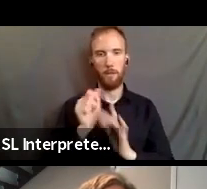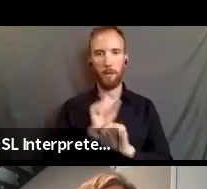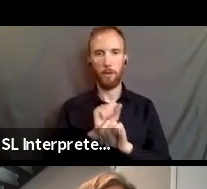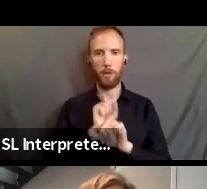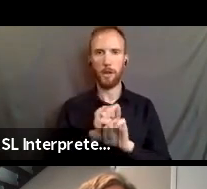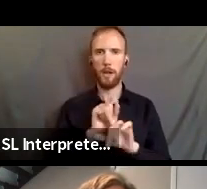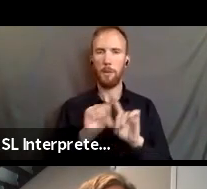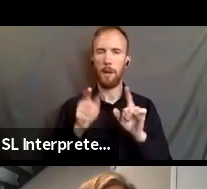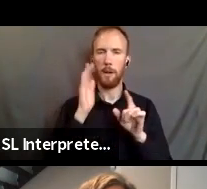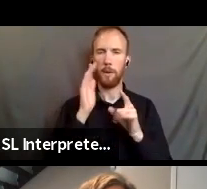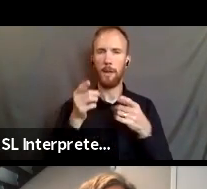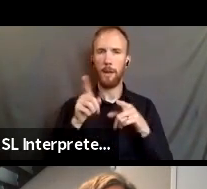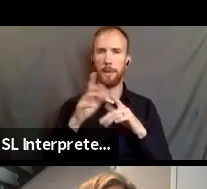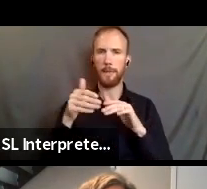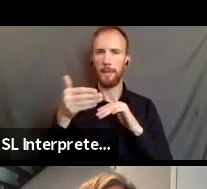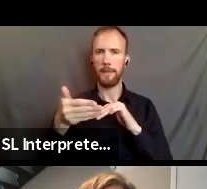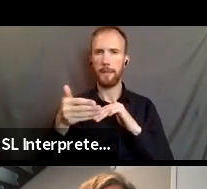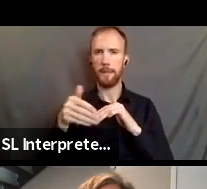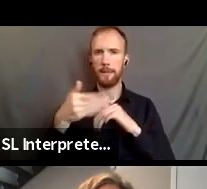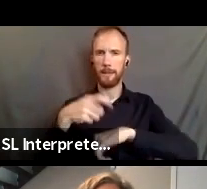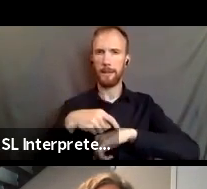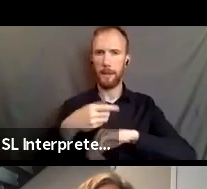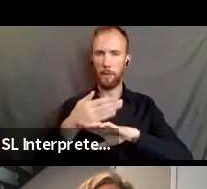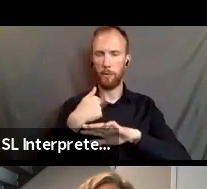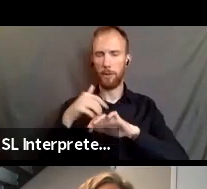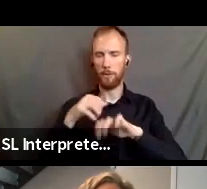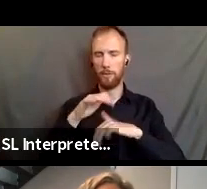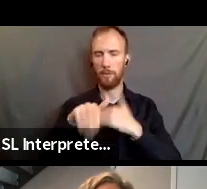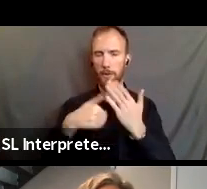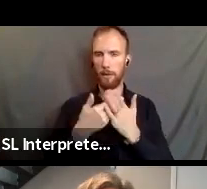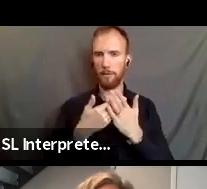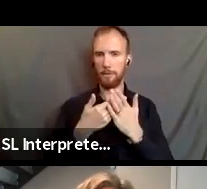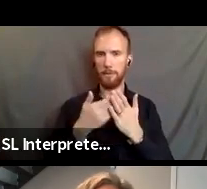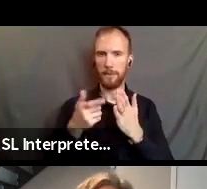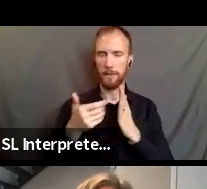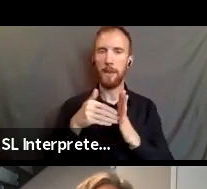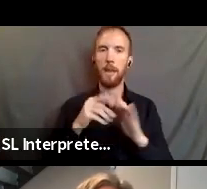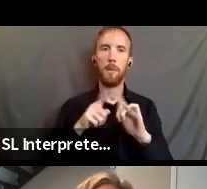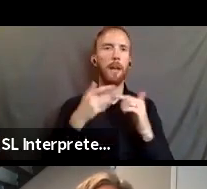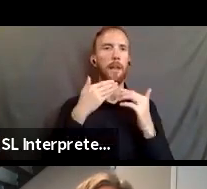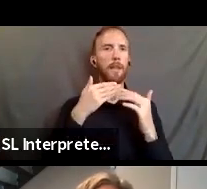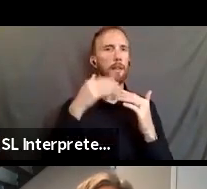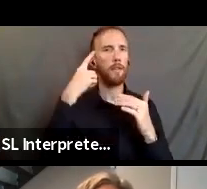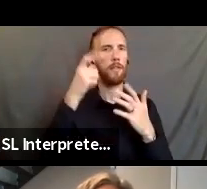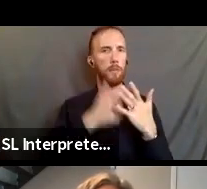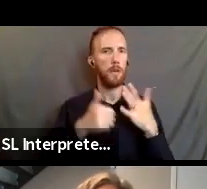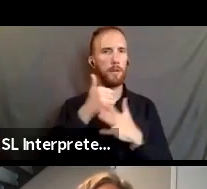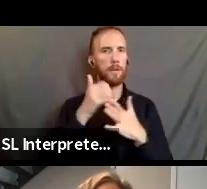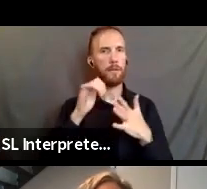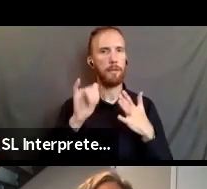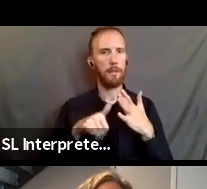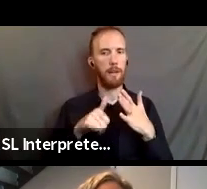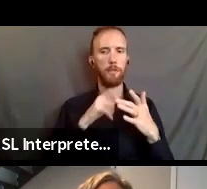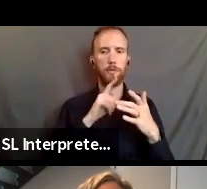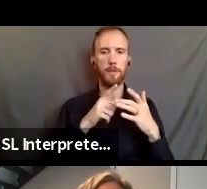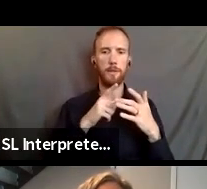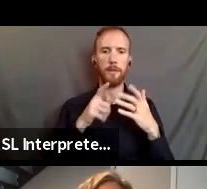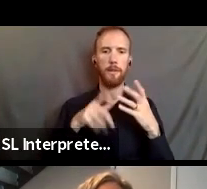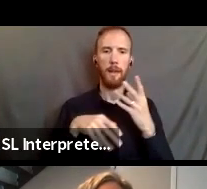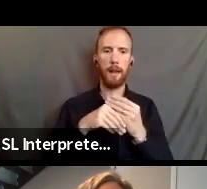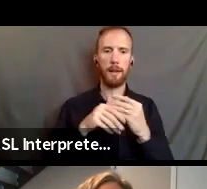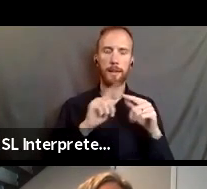we go around this cycle um and so thank you very much for you know prioritizing that and adding to the set of tools that we have at our